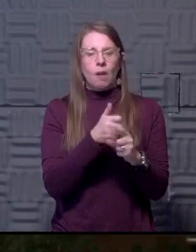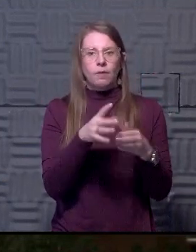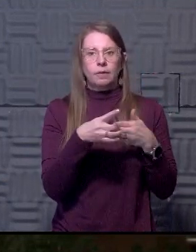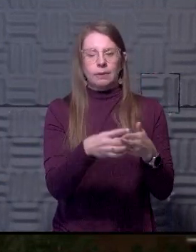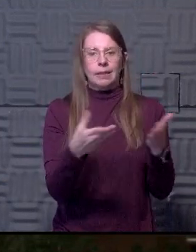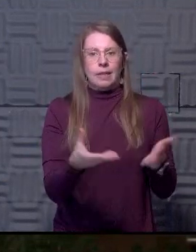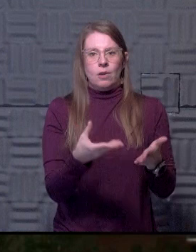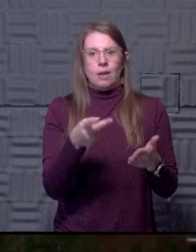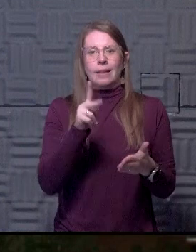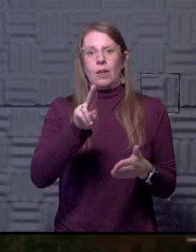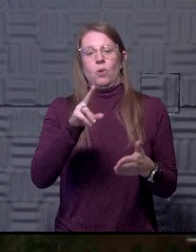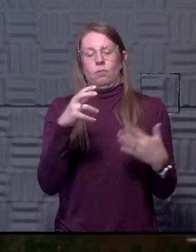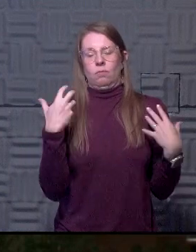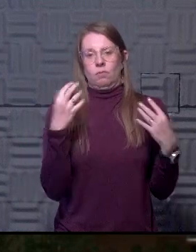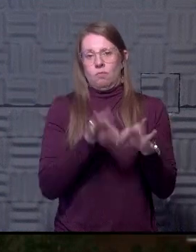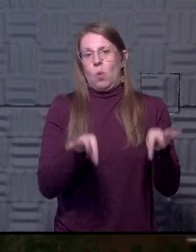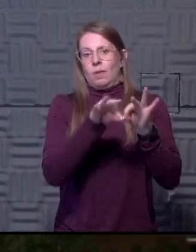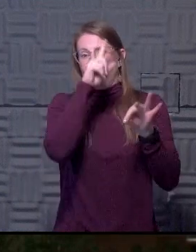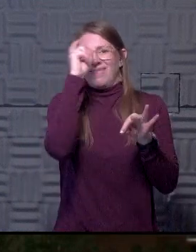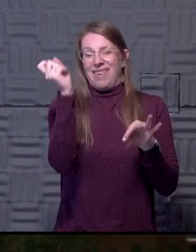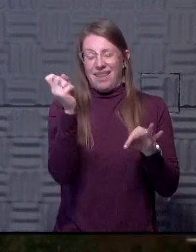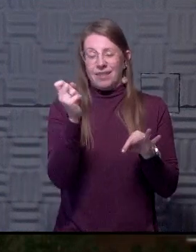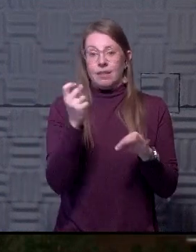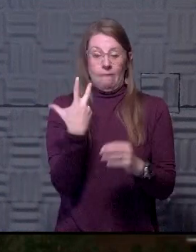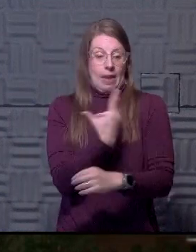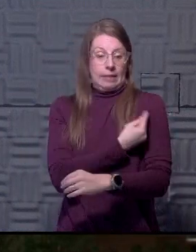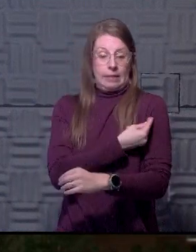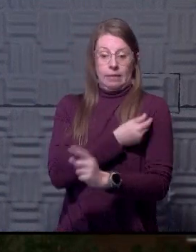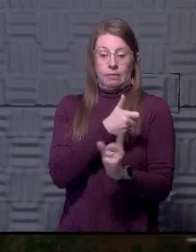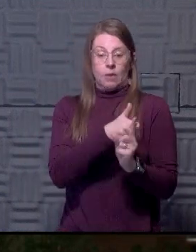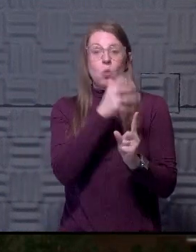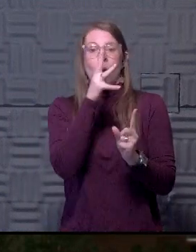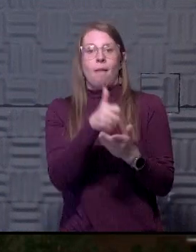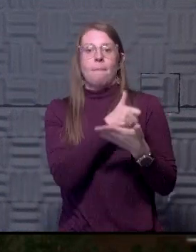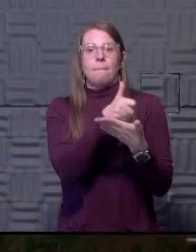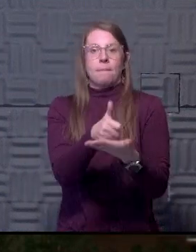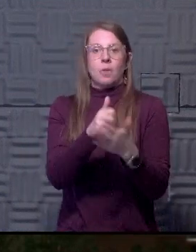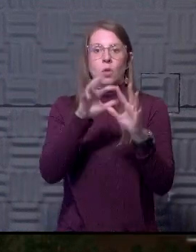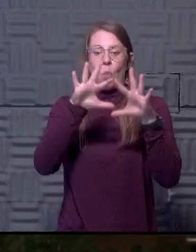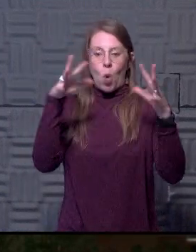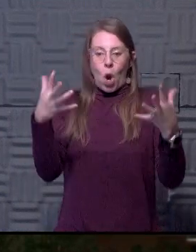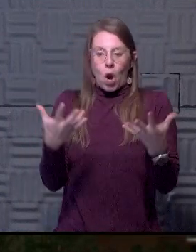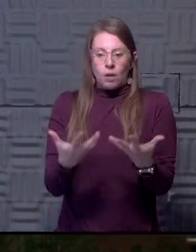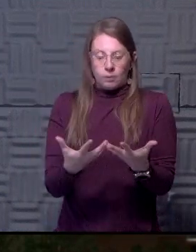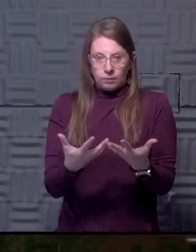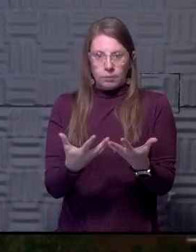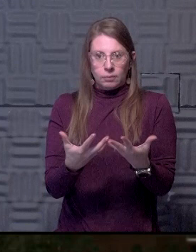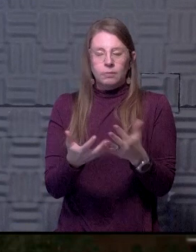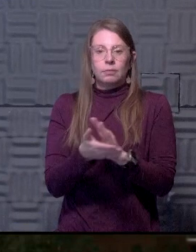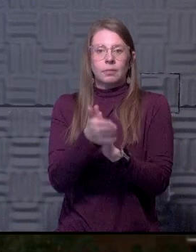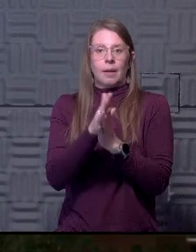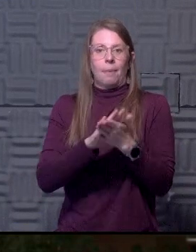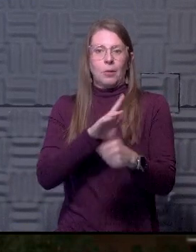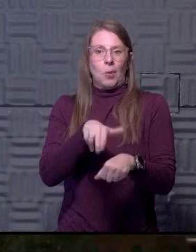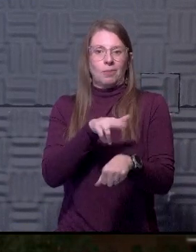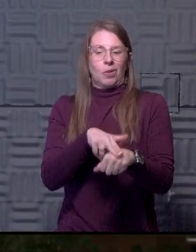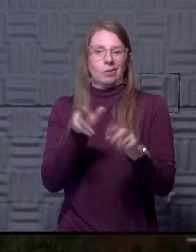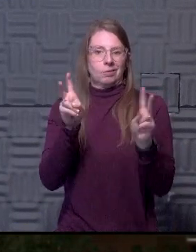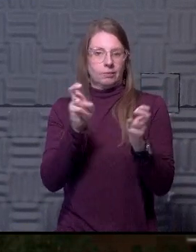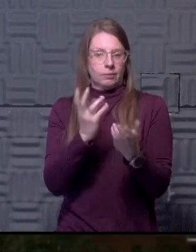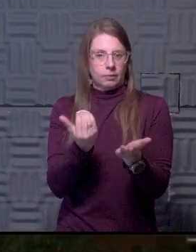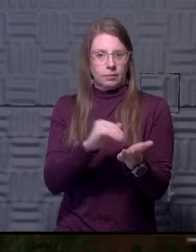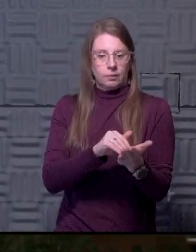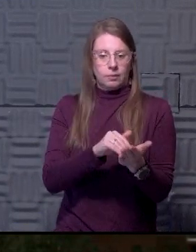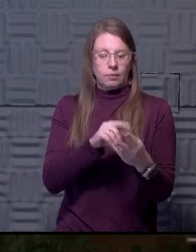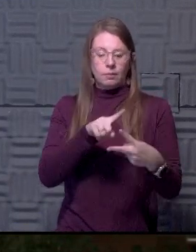very important because this is the vaccine that is actually going to help the world get back to normal. Pfizer and Moderna have a very